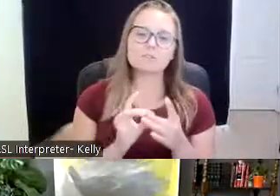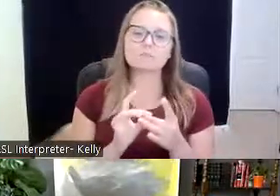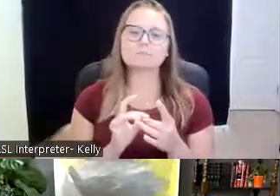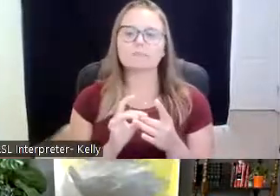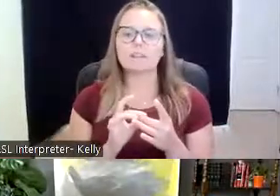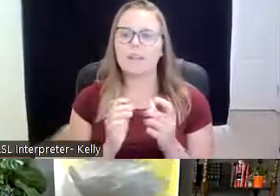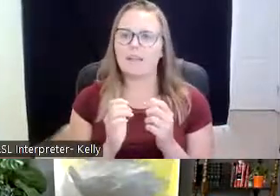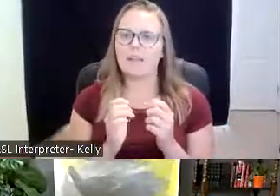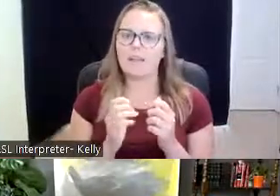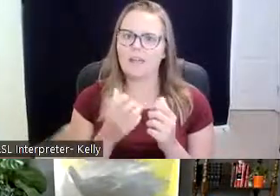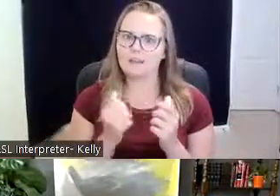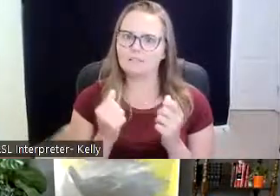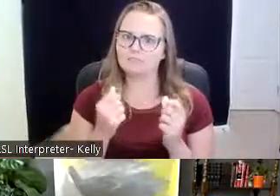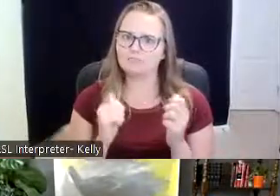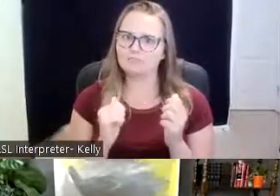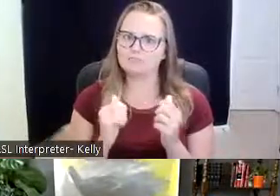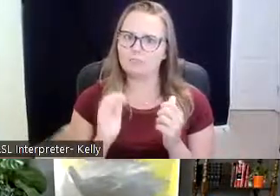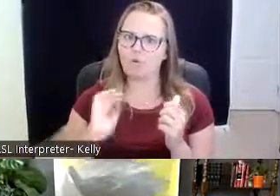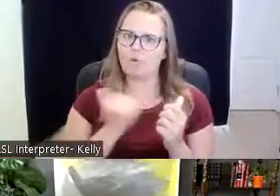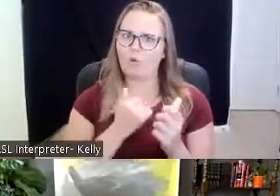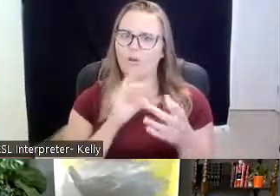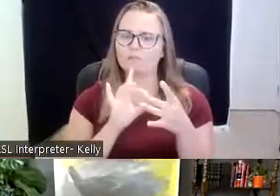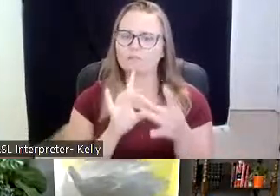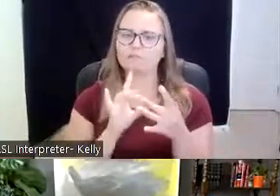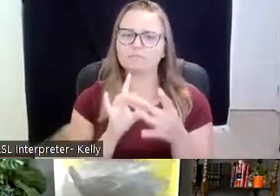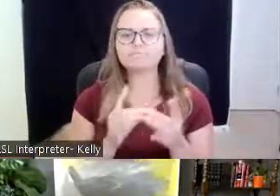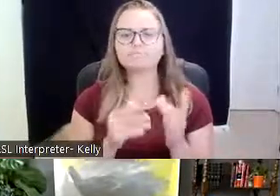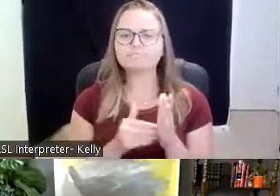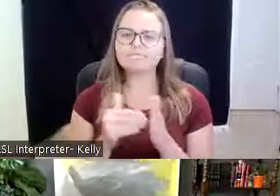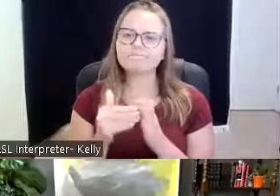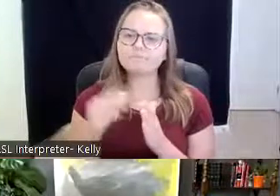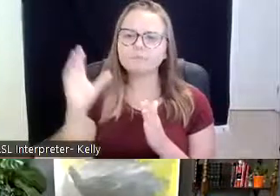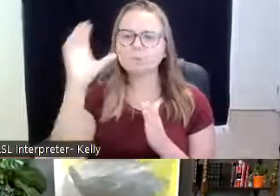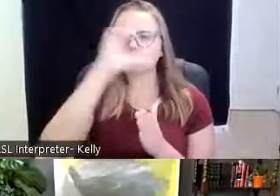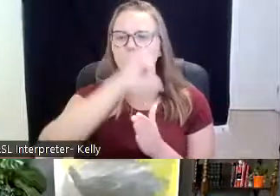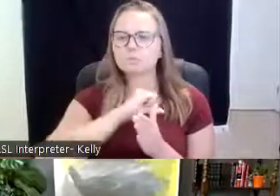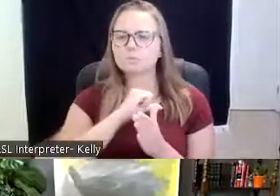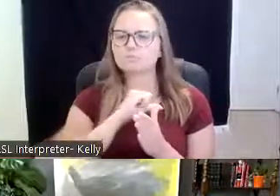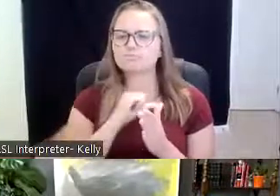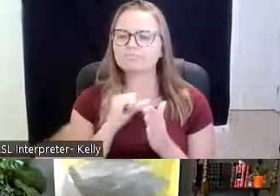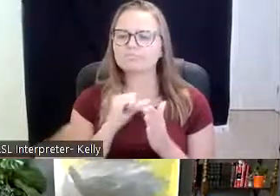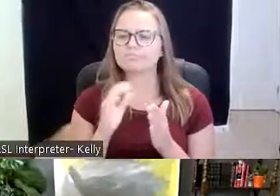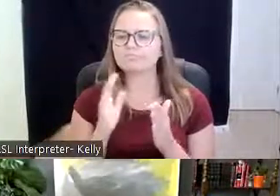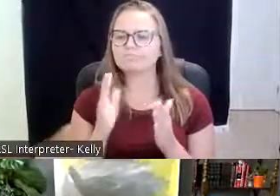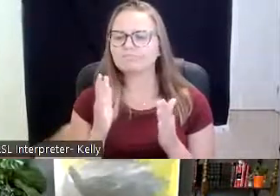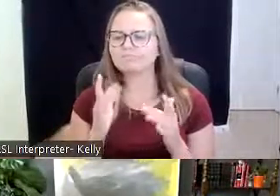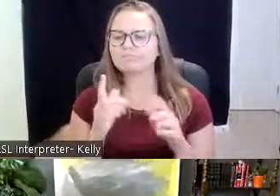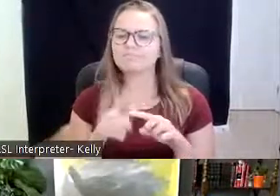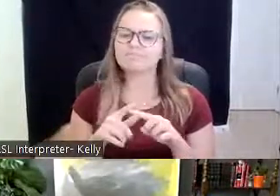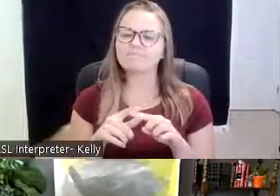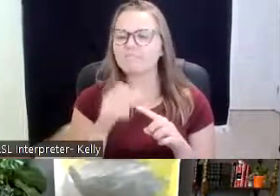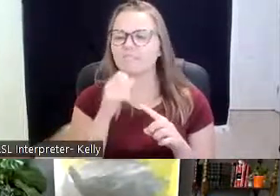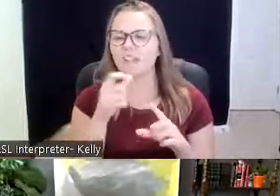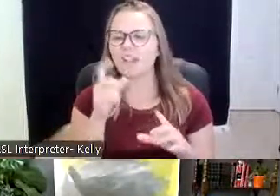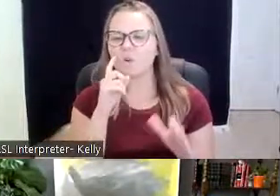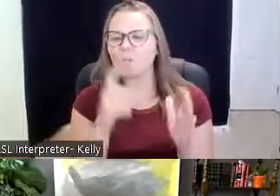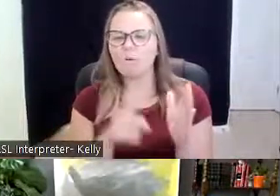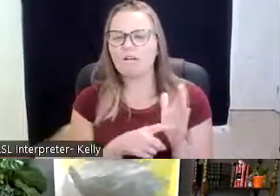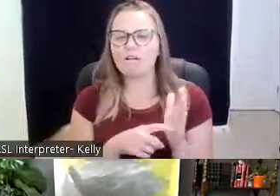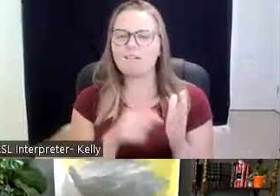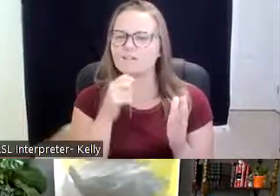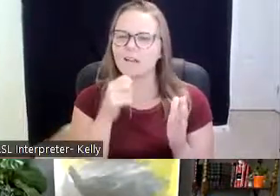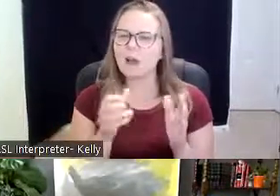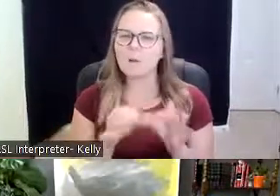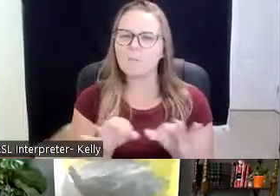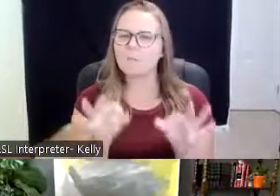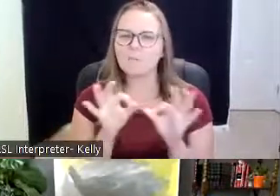degree of social connection is often assumed to be tangential and underrecognized as an important